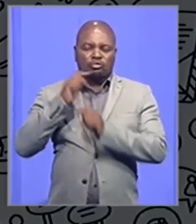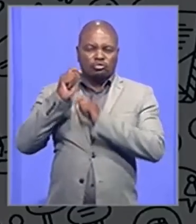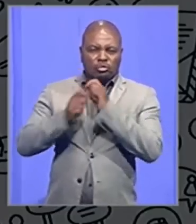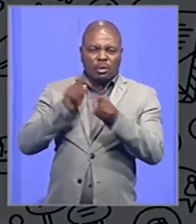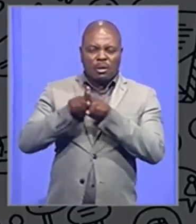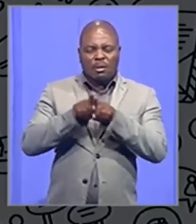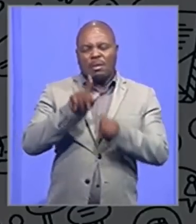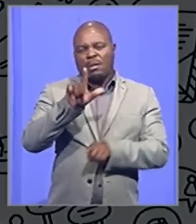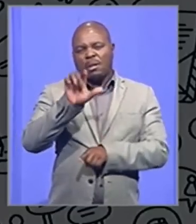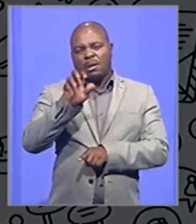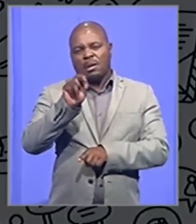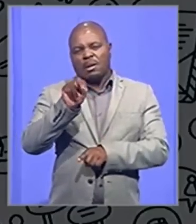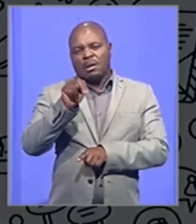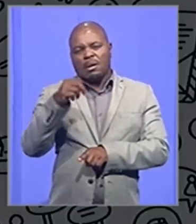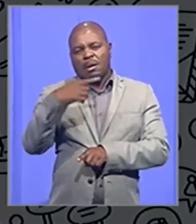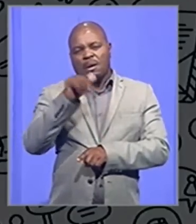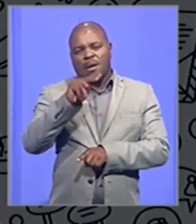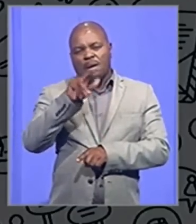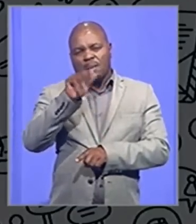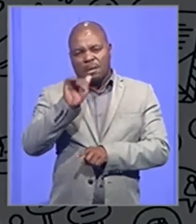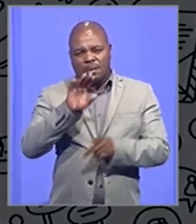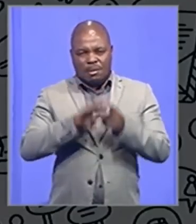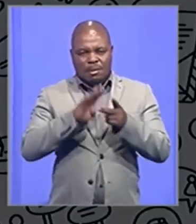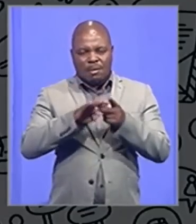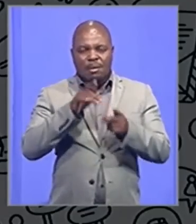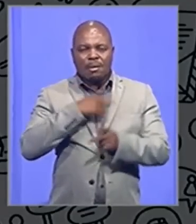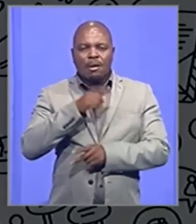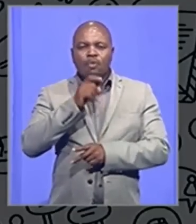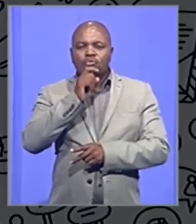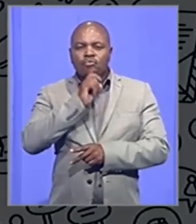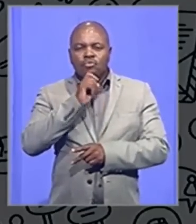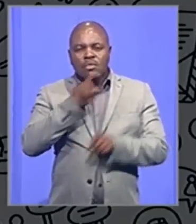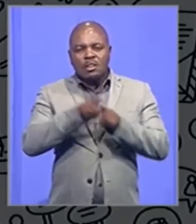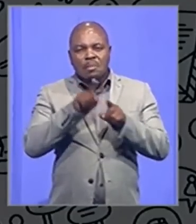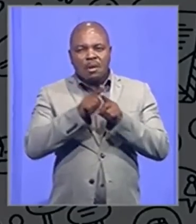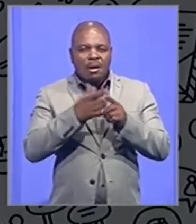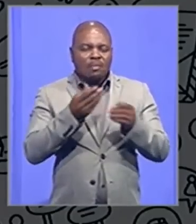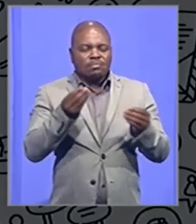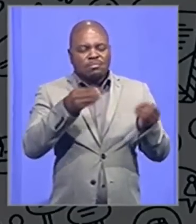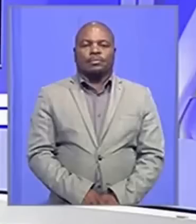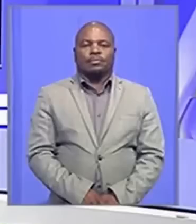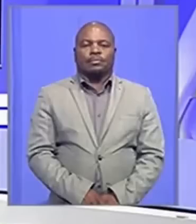lengana, phate ya ngaka, moologa. Ke tla ke lekaletsa sekgwa mole le mole.